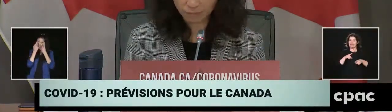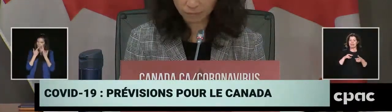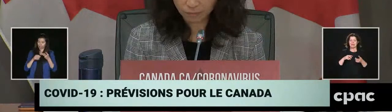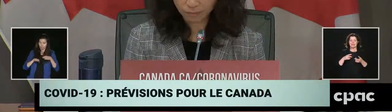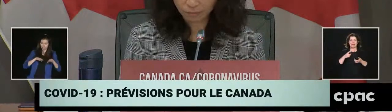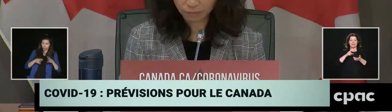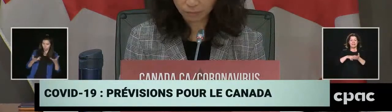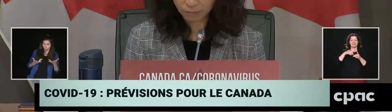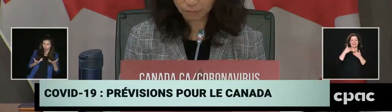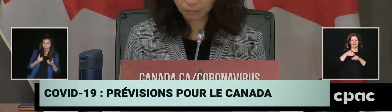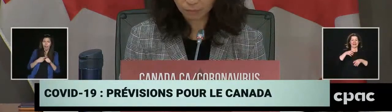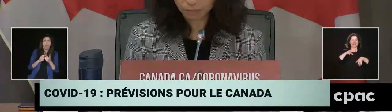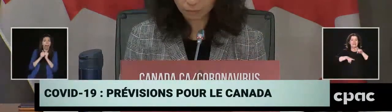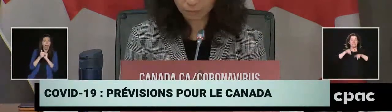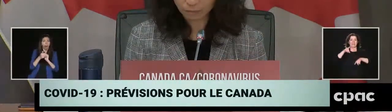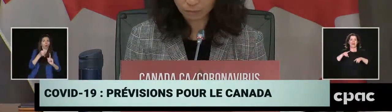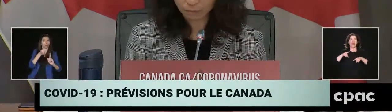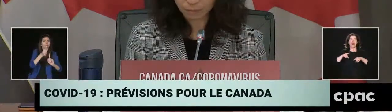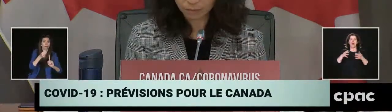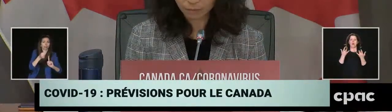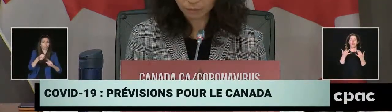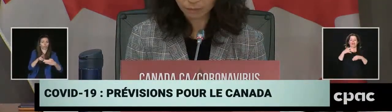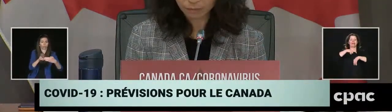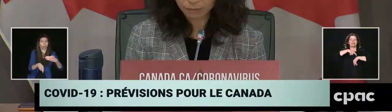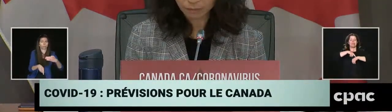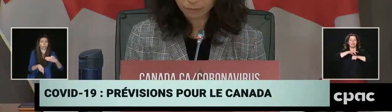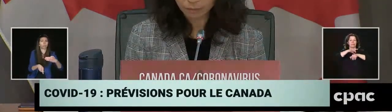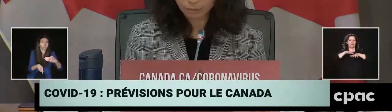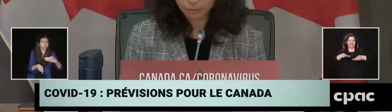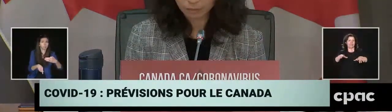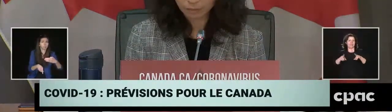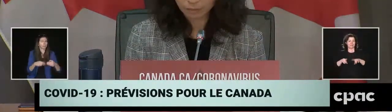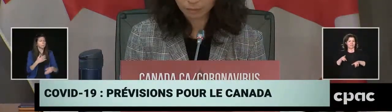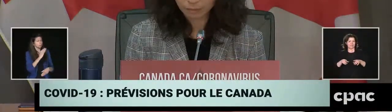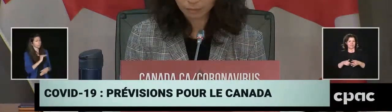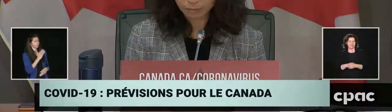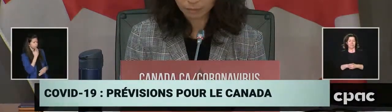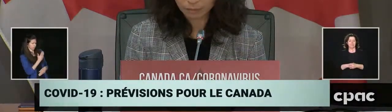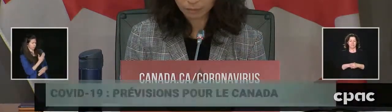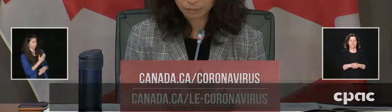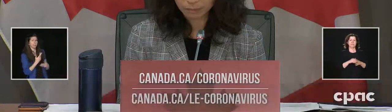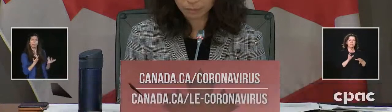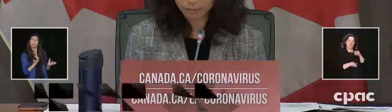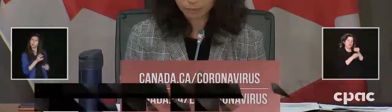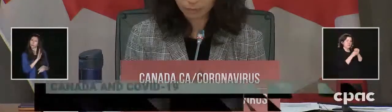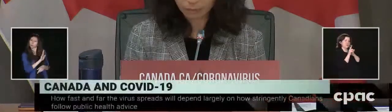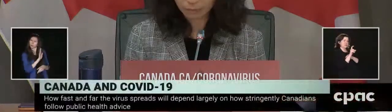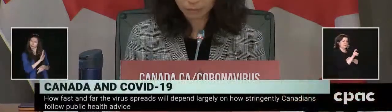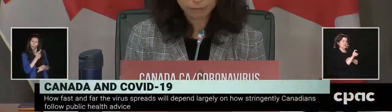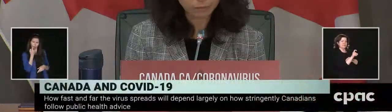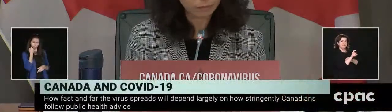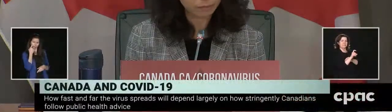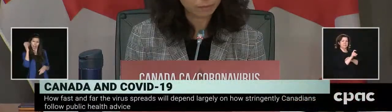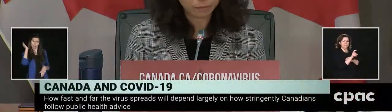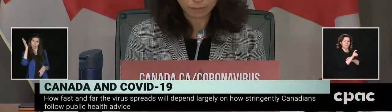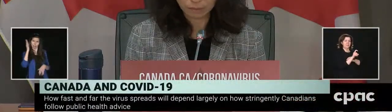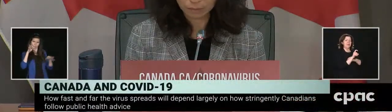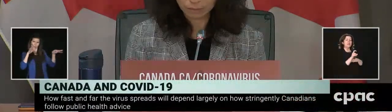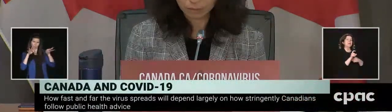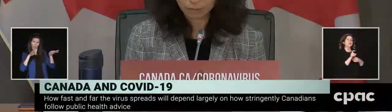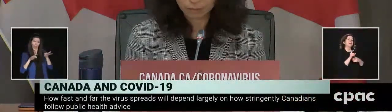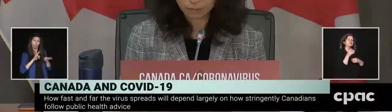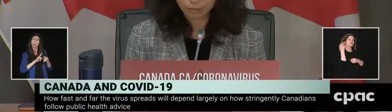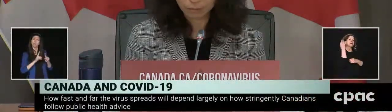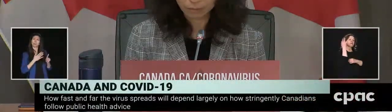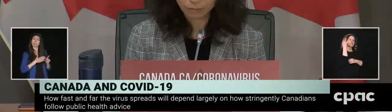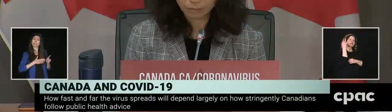And as a follow-up, I think you mentioned it in your presentation, but when do you expect the peak